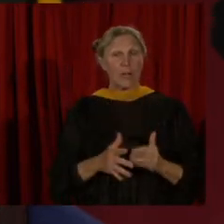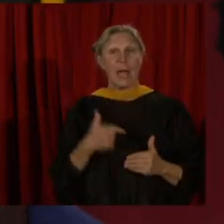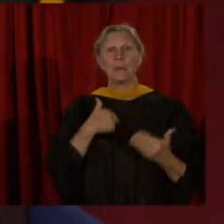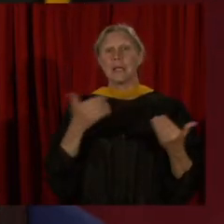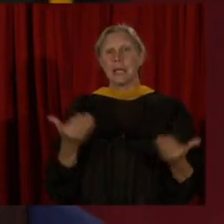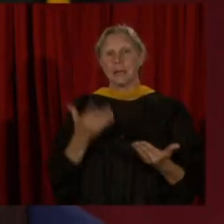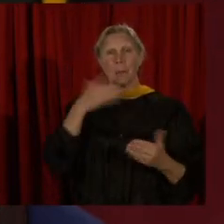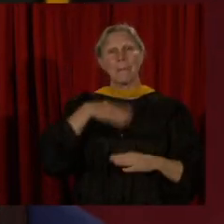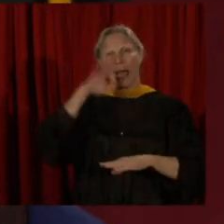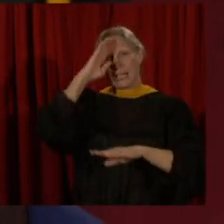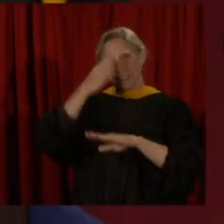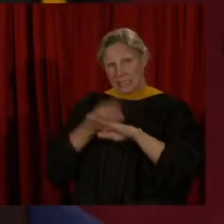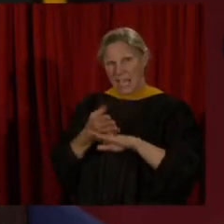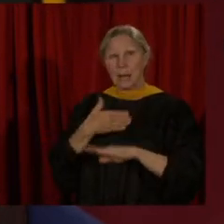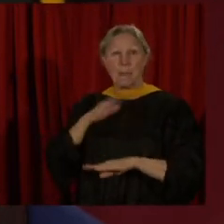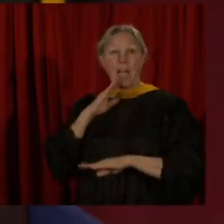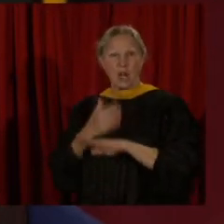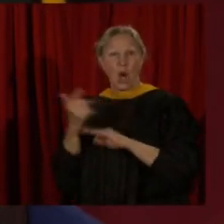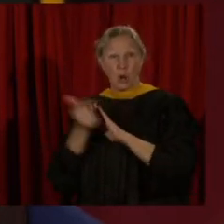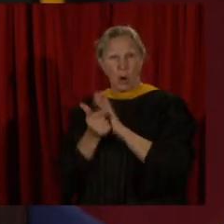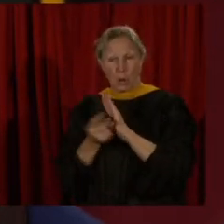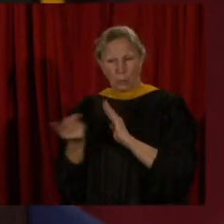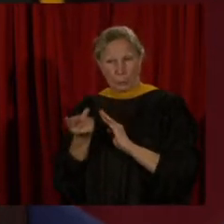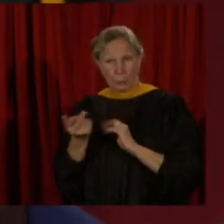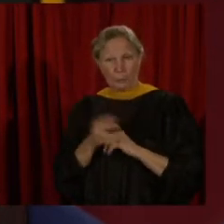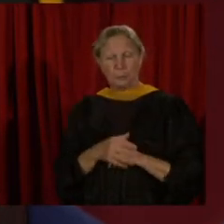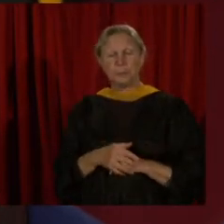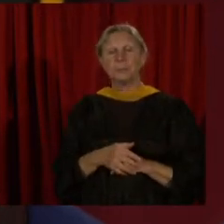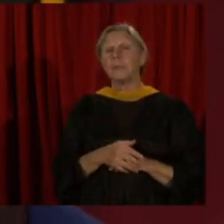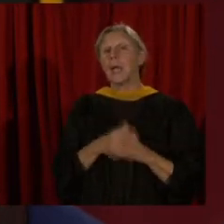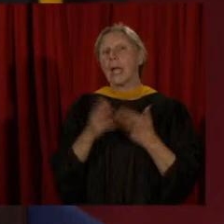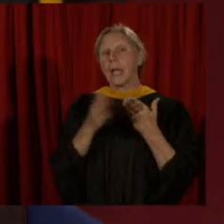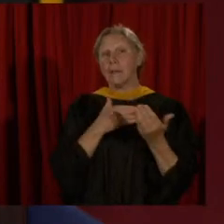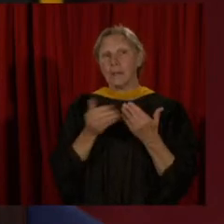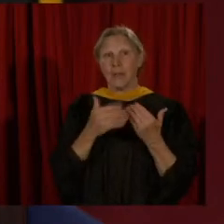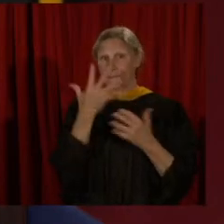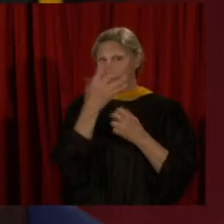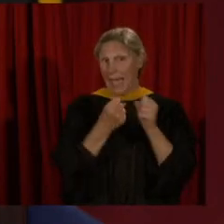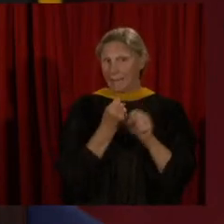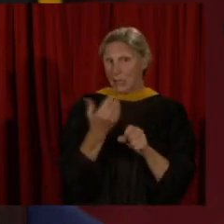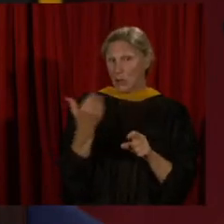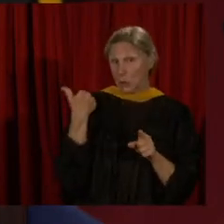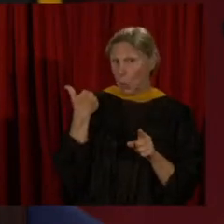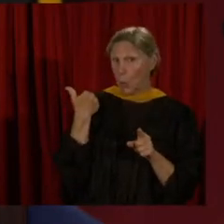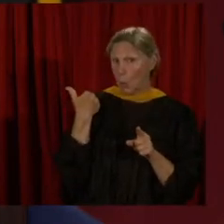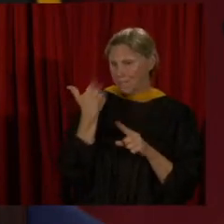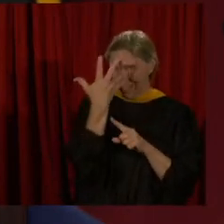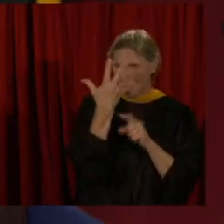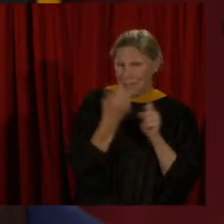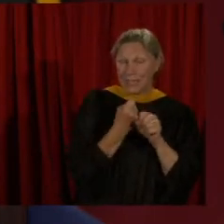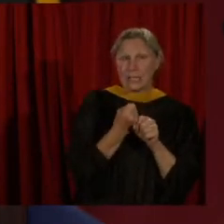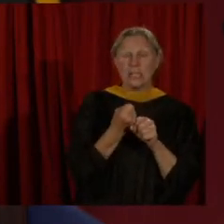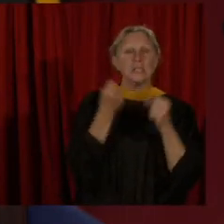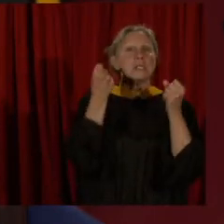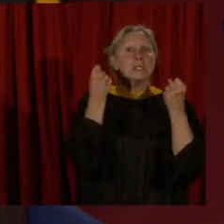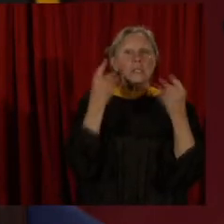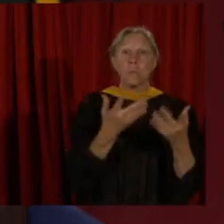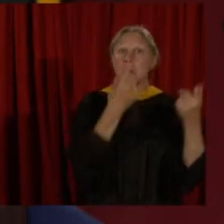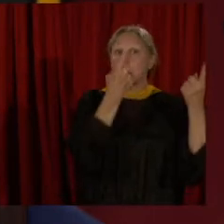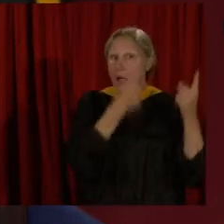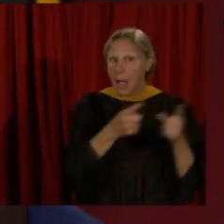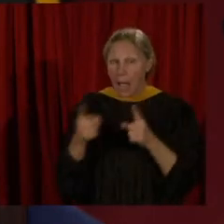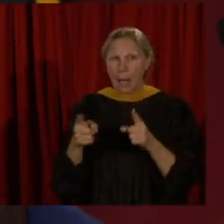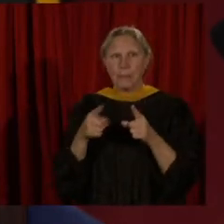for my son and my daughter-in-law. Even though that was only 5 years ago, so many events have occurred